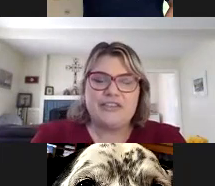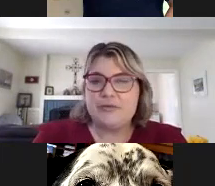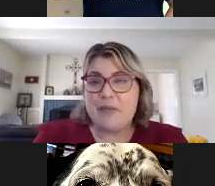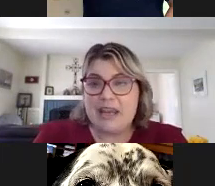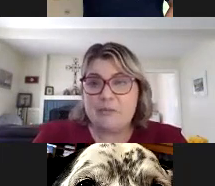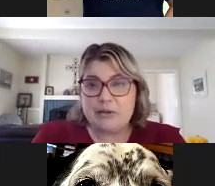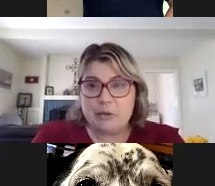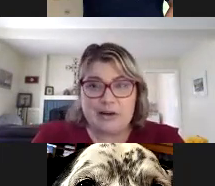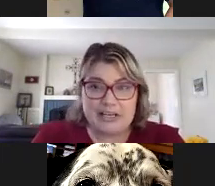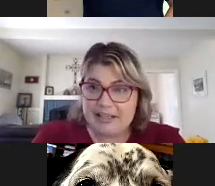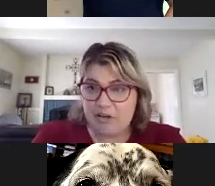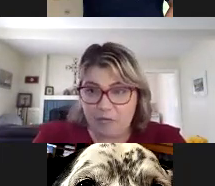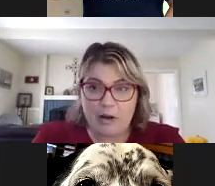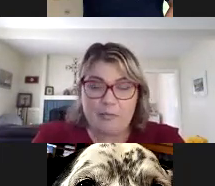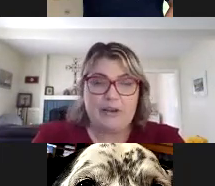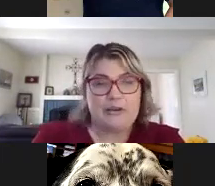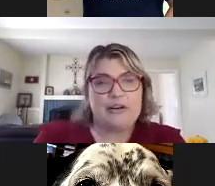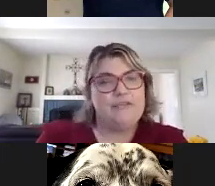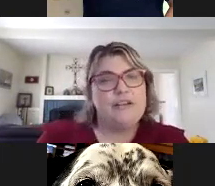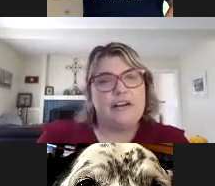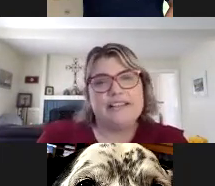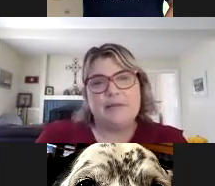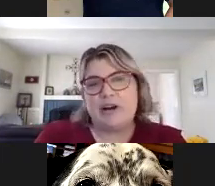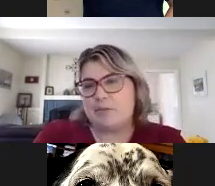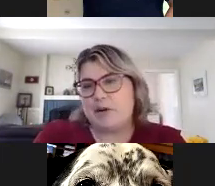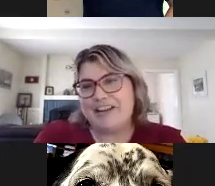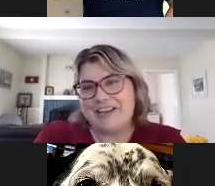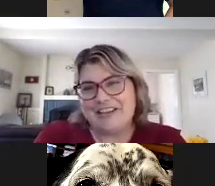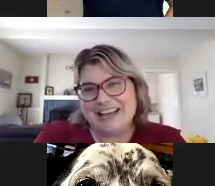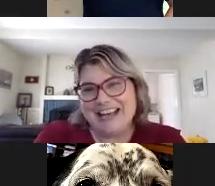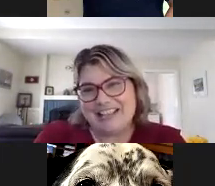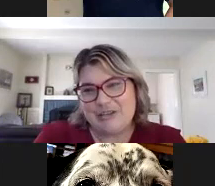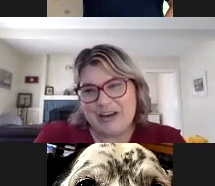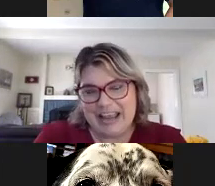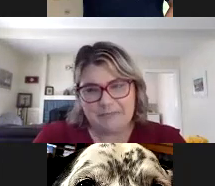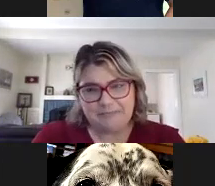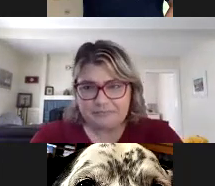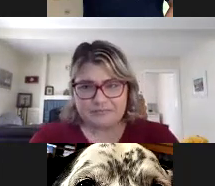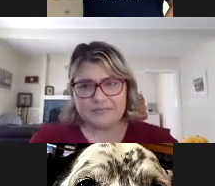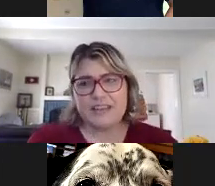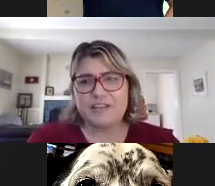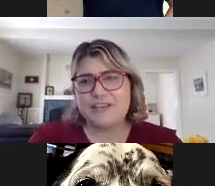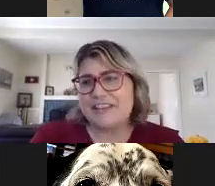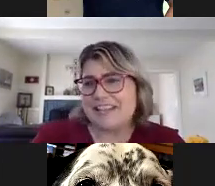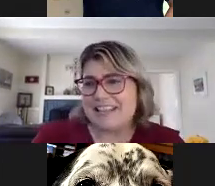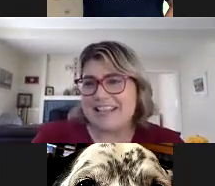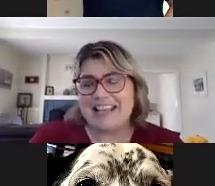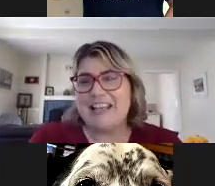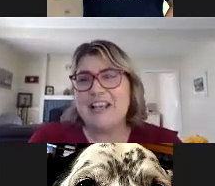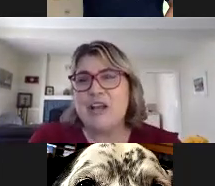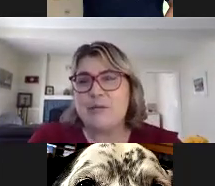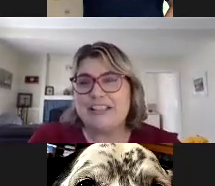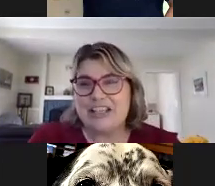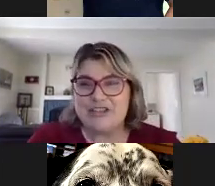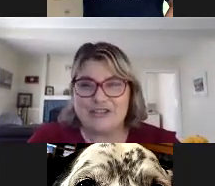our 2 main political parties that you've probably heard of are the Democratic Party, founded in 1828. Their first elected